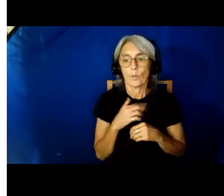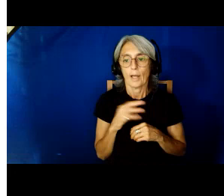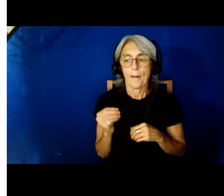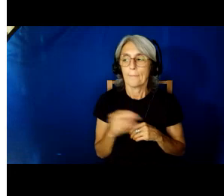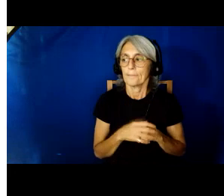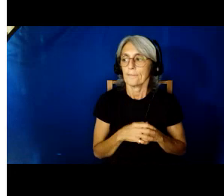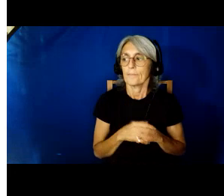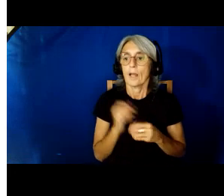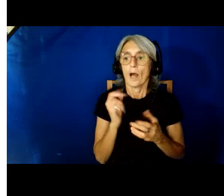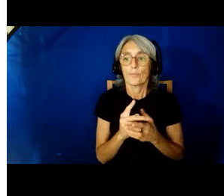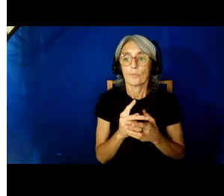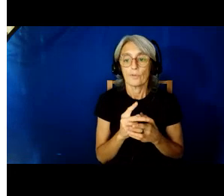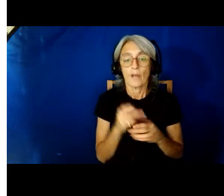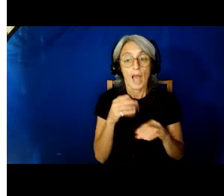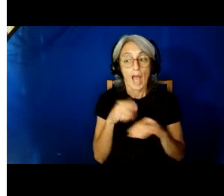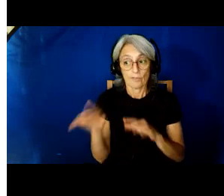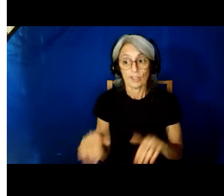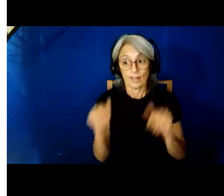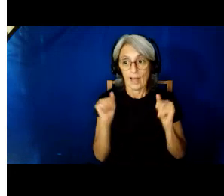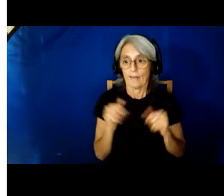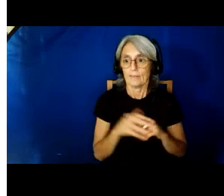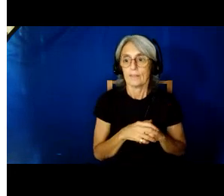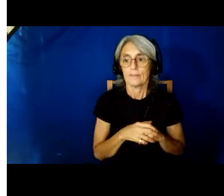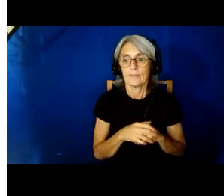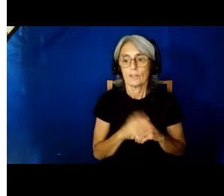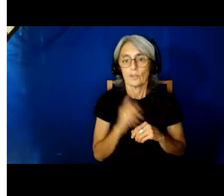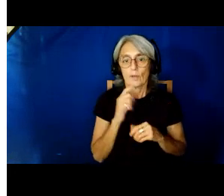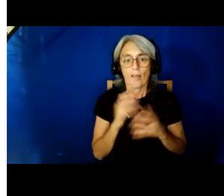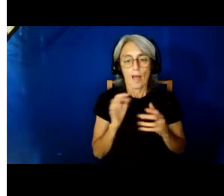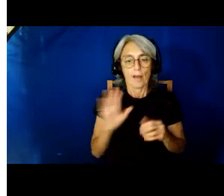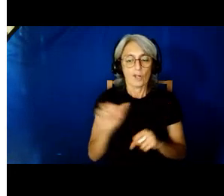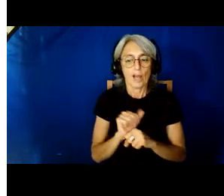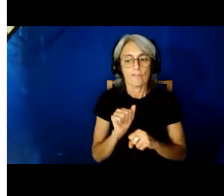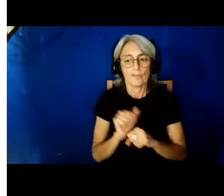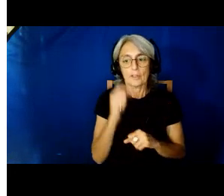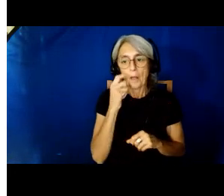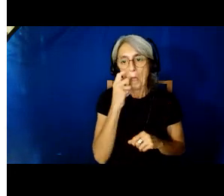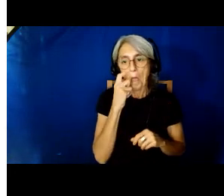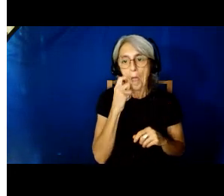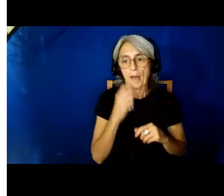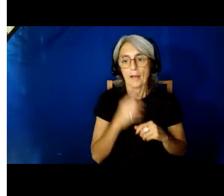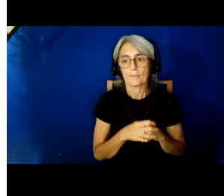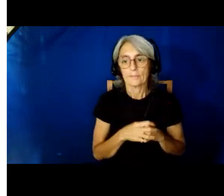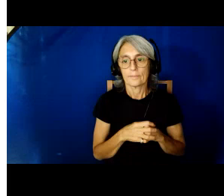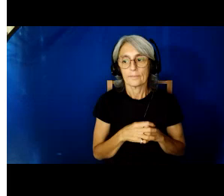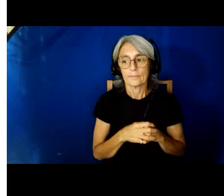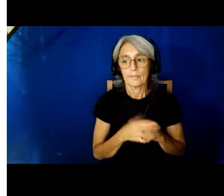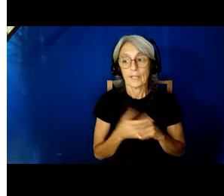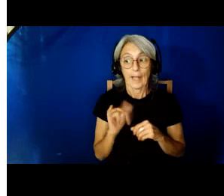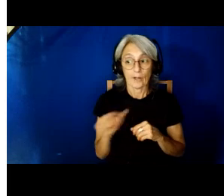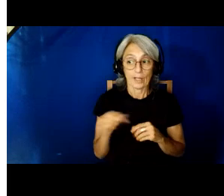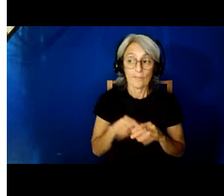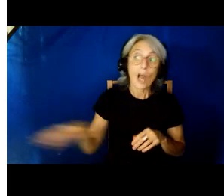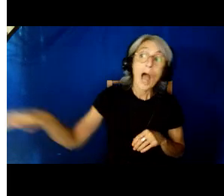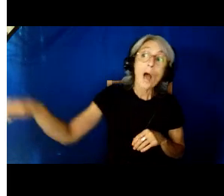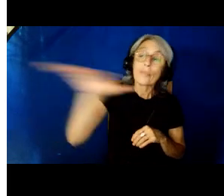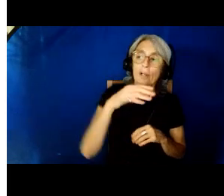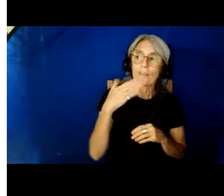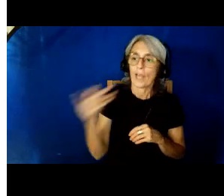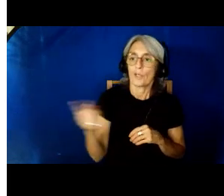approve it after she left, but it was really a lot of her effort. So Hillary, if you're out there, we want to thank you,